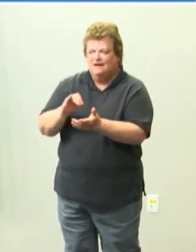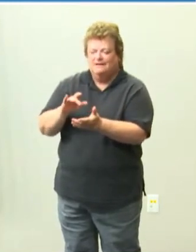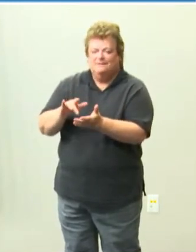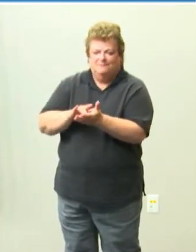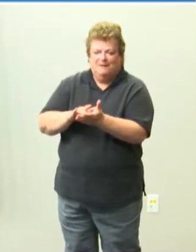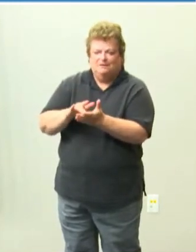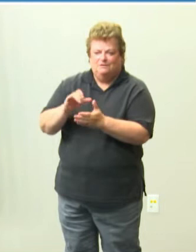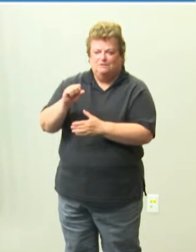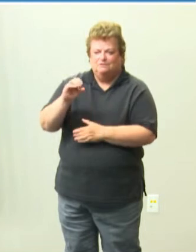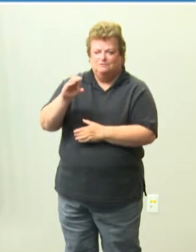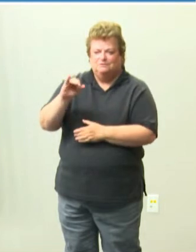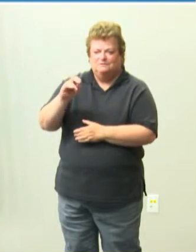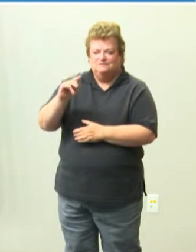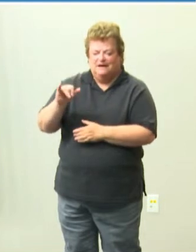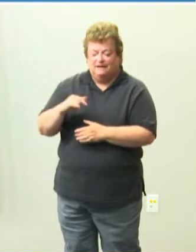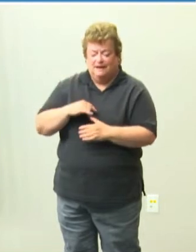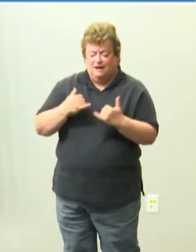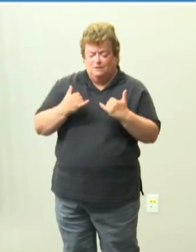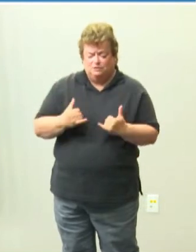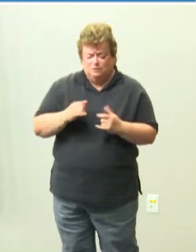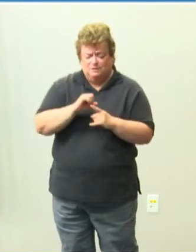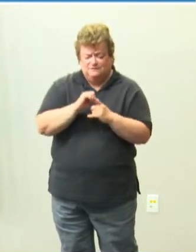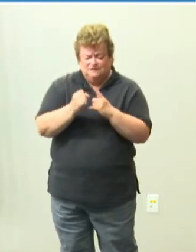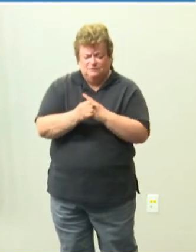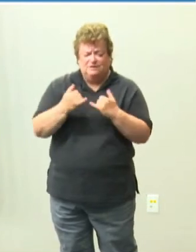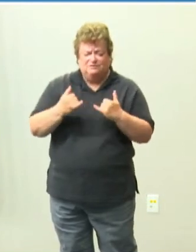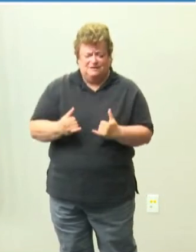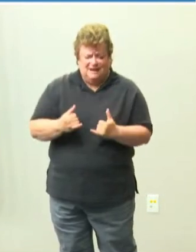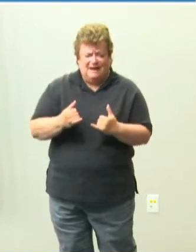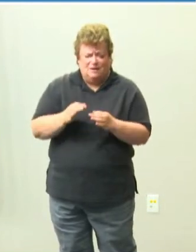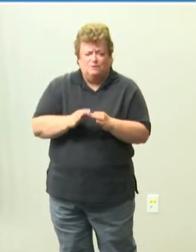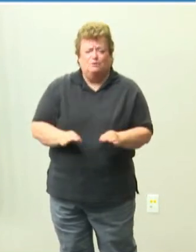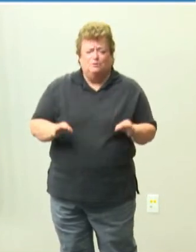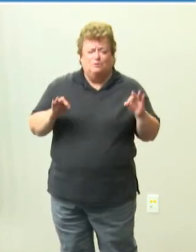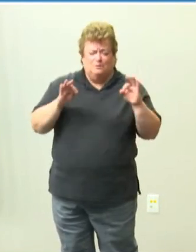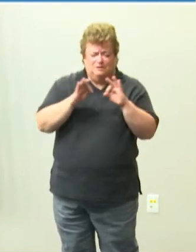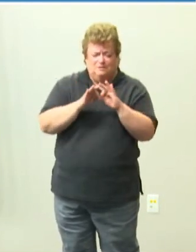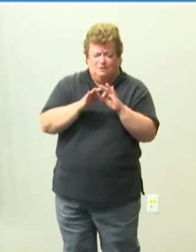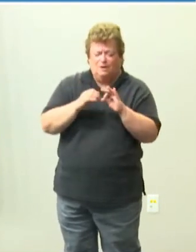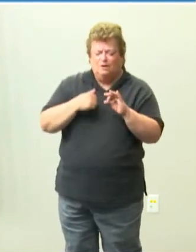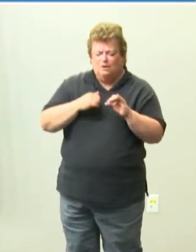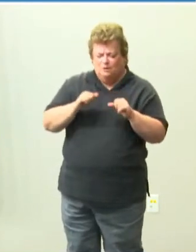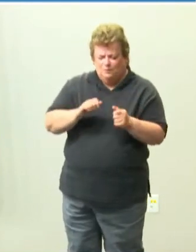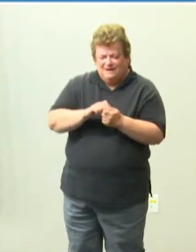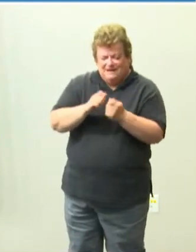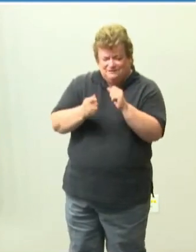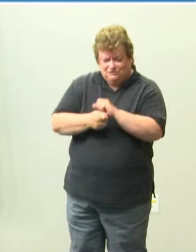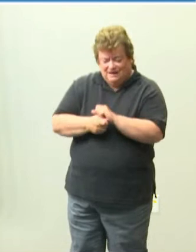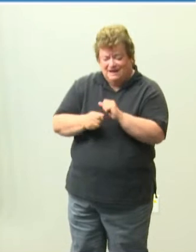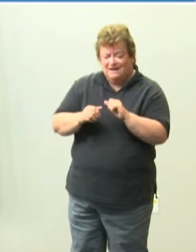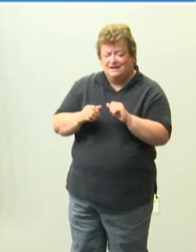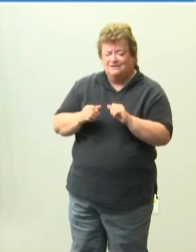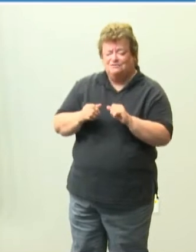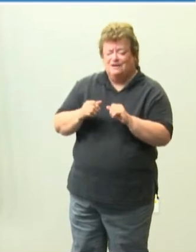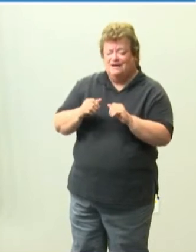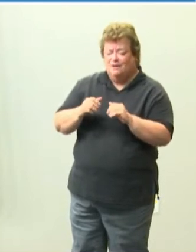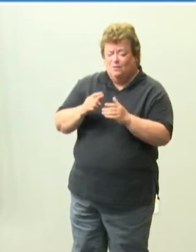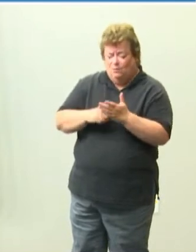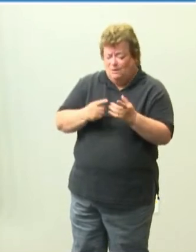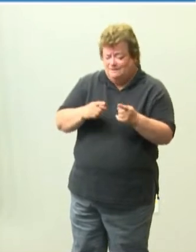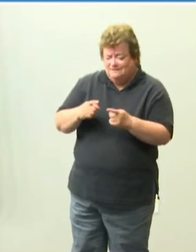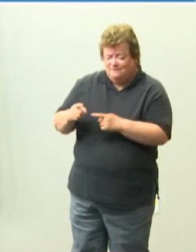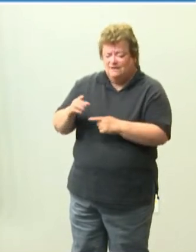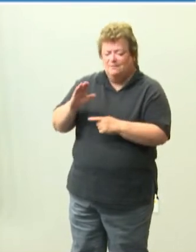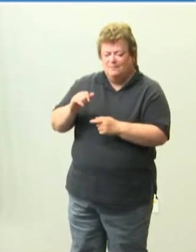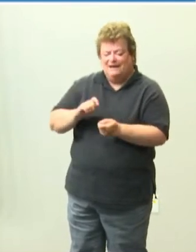society. Our current situation is critical, and we can help change the course of this pandemic by collectively adjusting